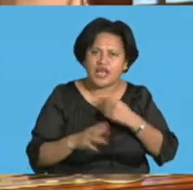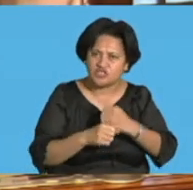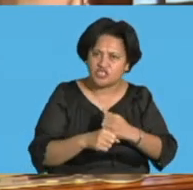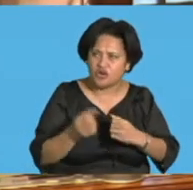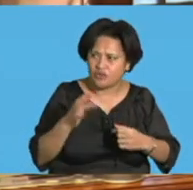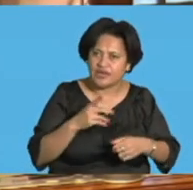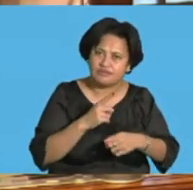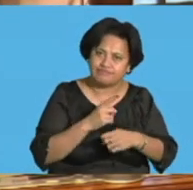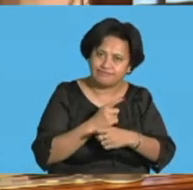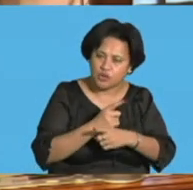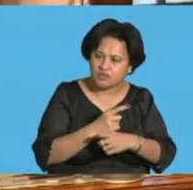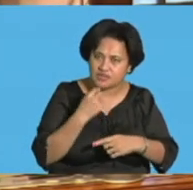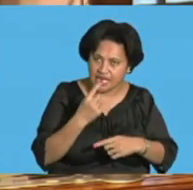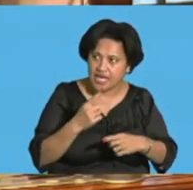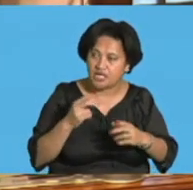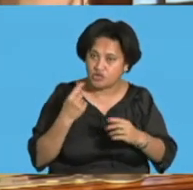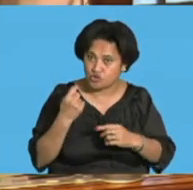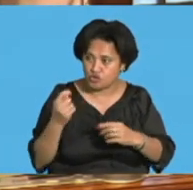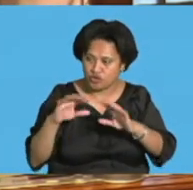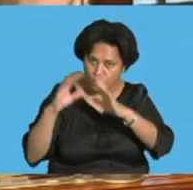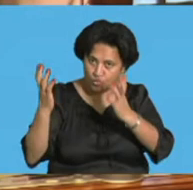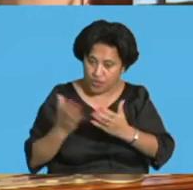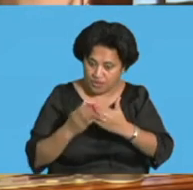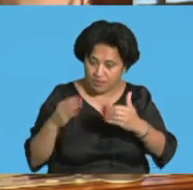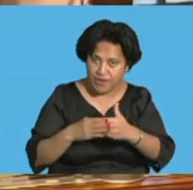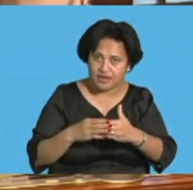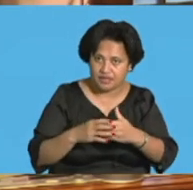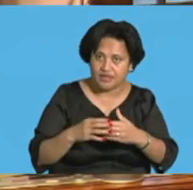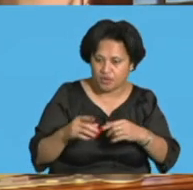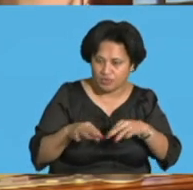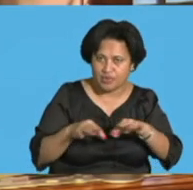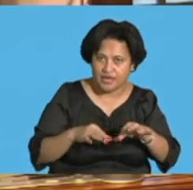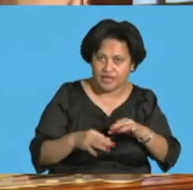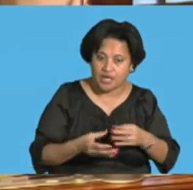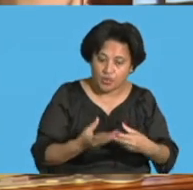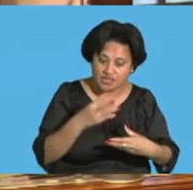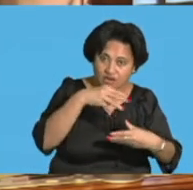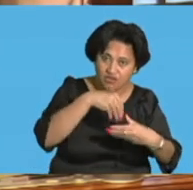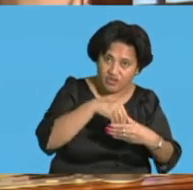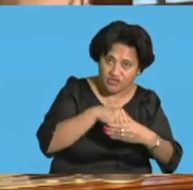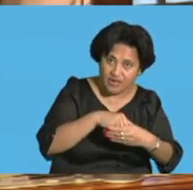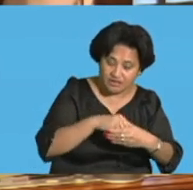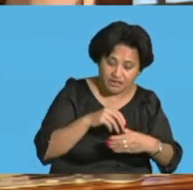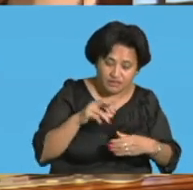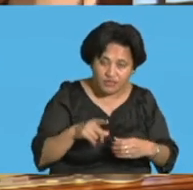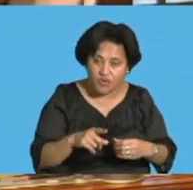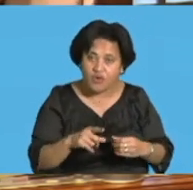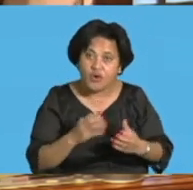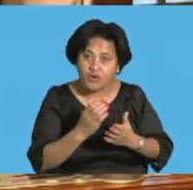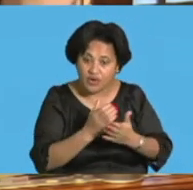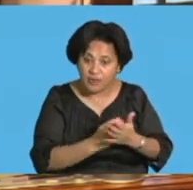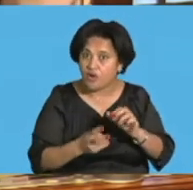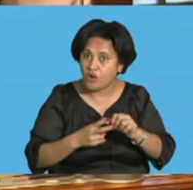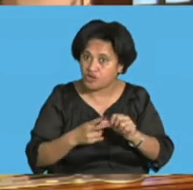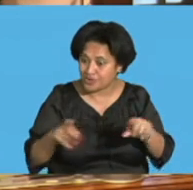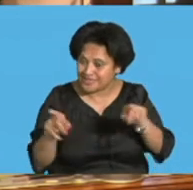be an easy task, as we will need not only to review the content of the curriculum, but to address infrastructure needs and the upskilling of teachers to